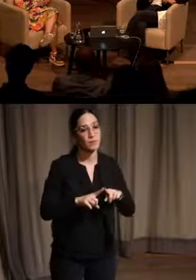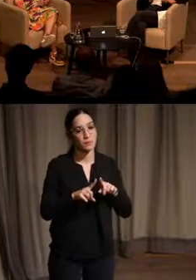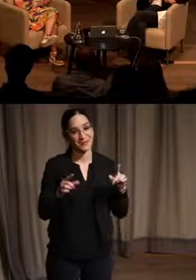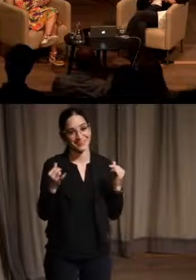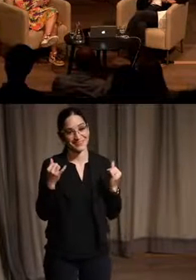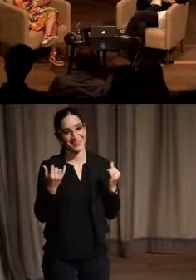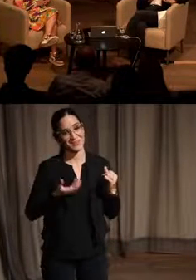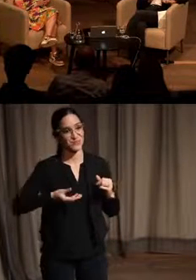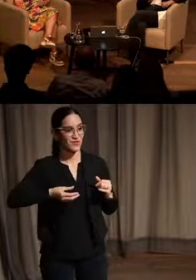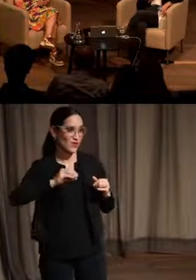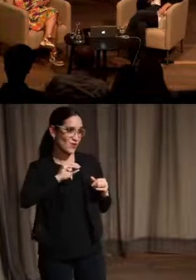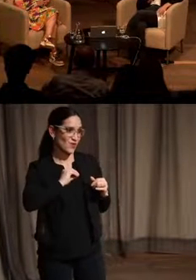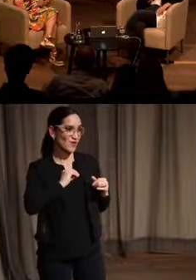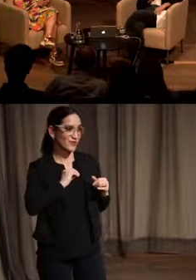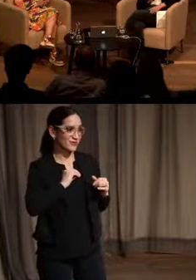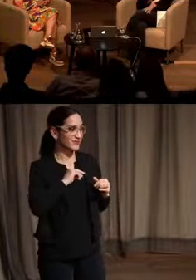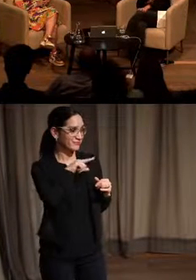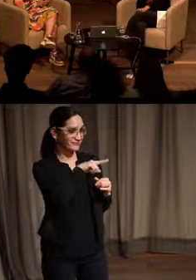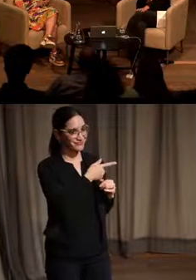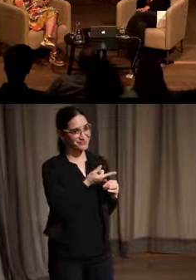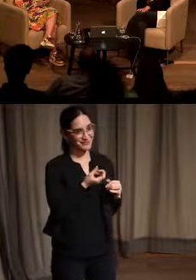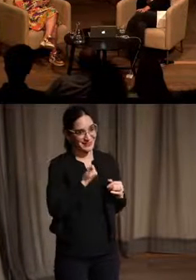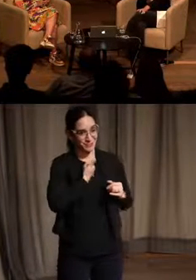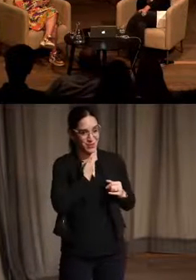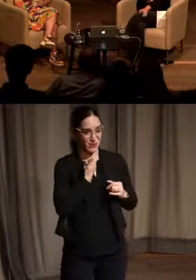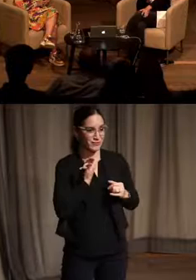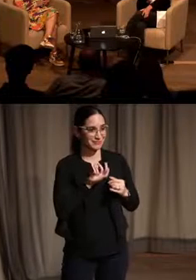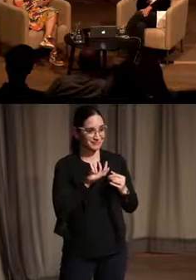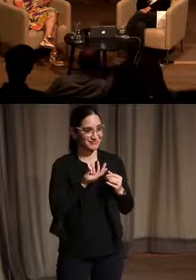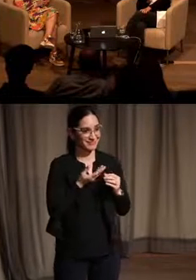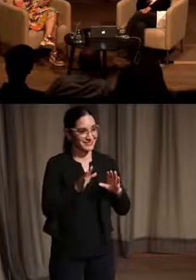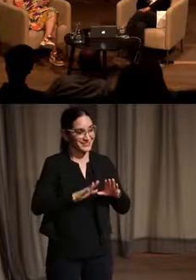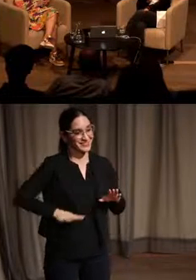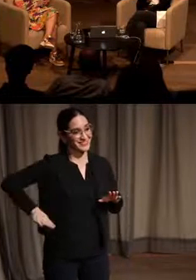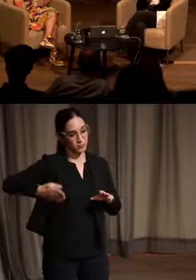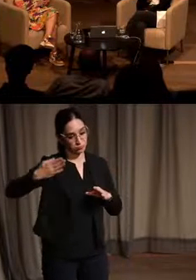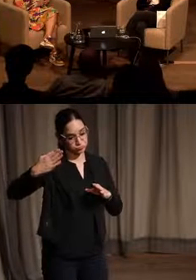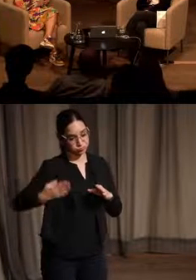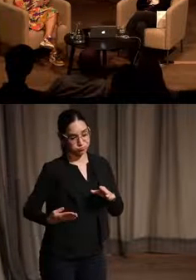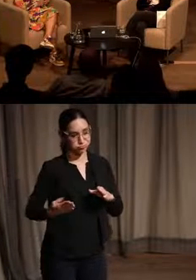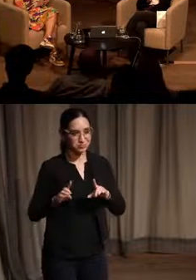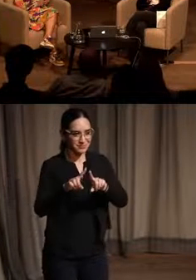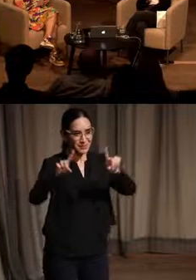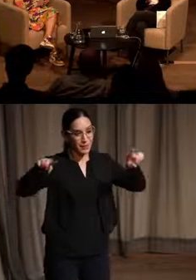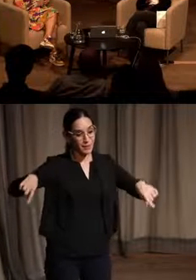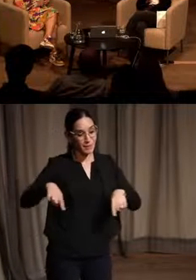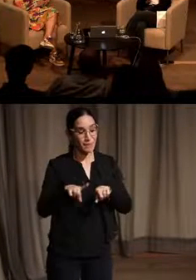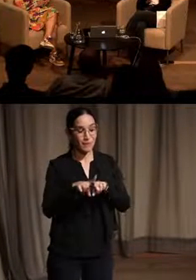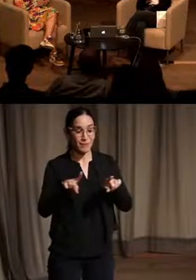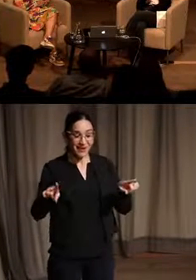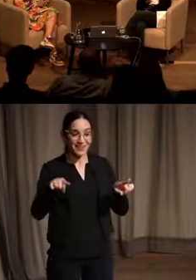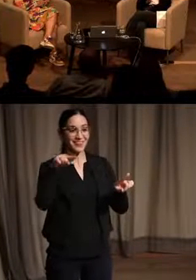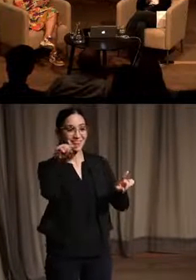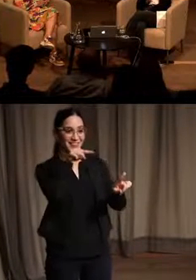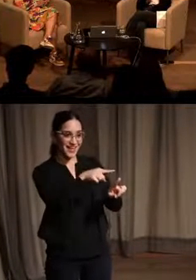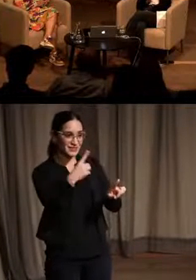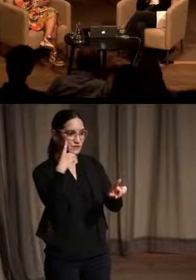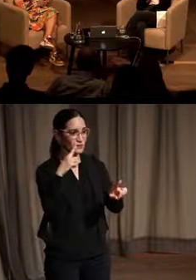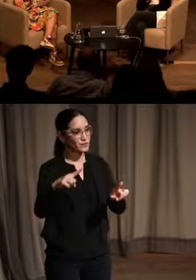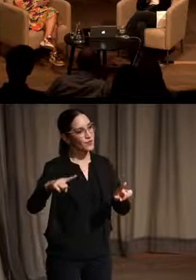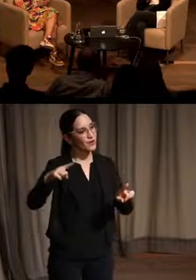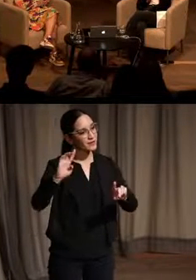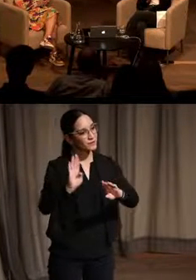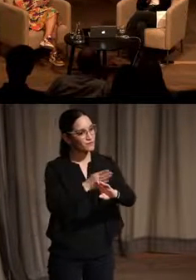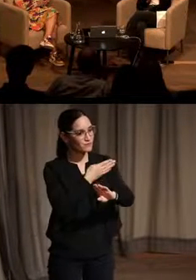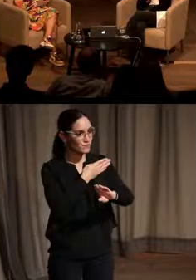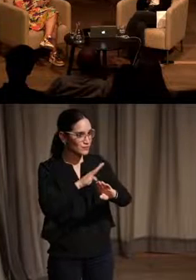mixer truck. And the piece is converted into a musical instrument that plays the song Young,